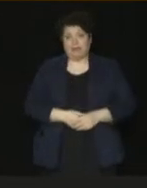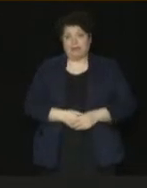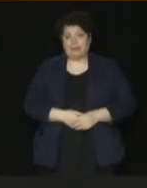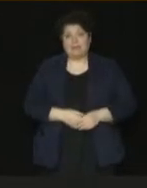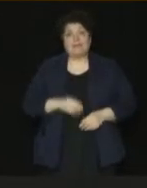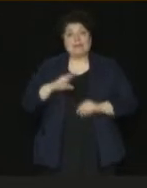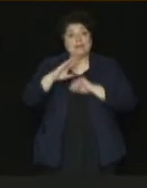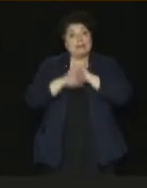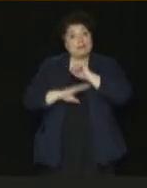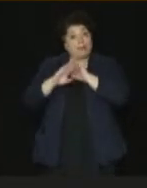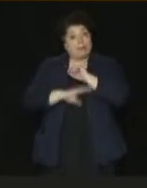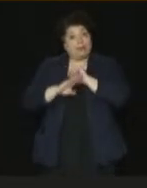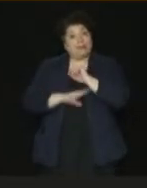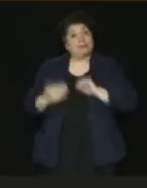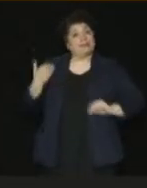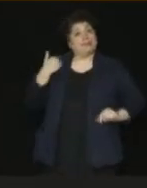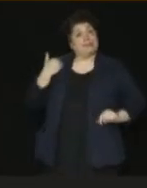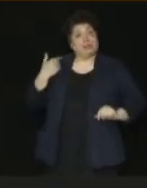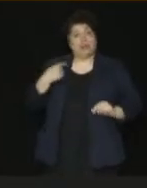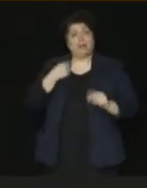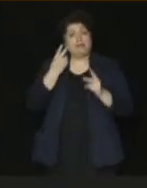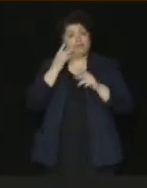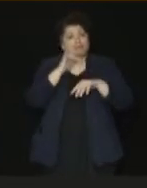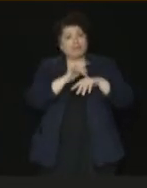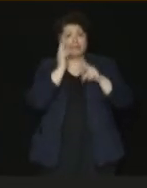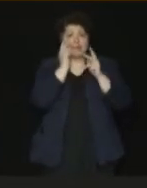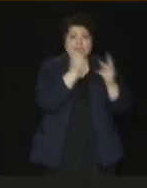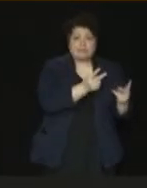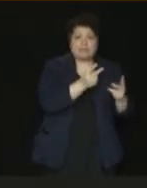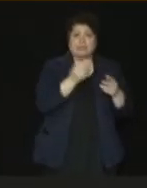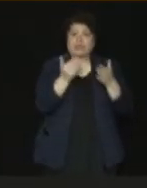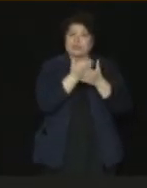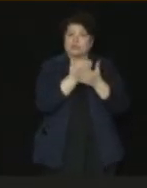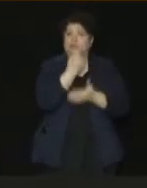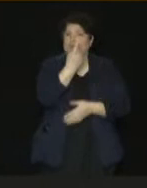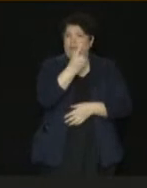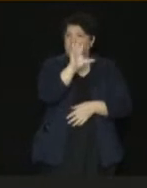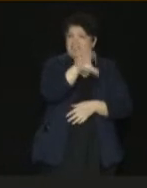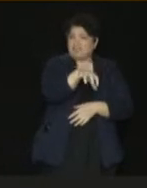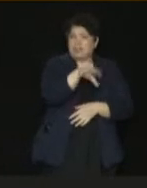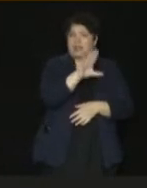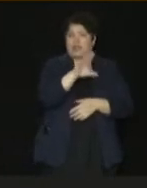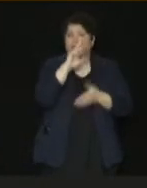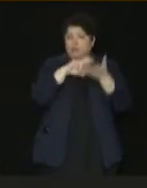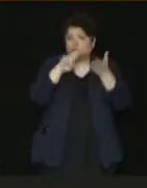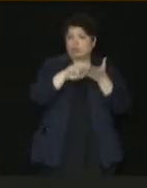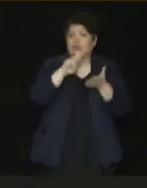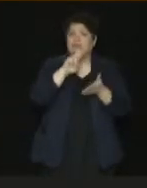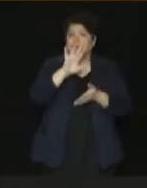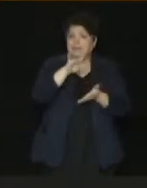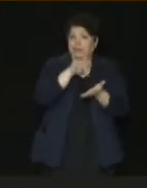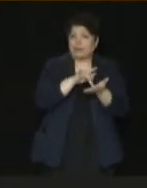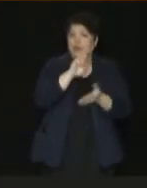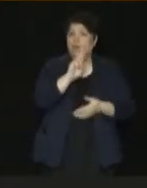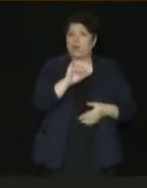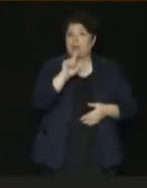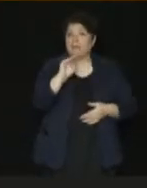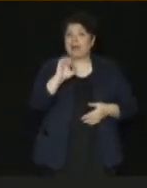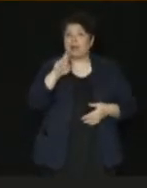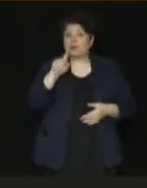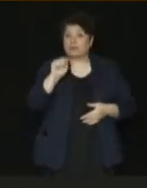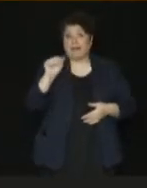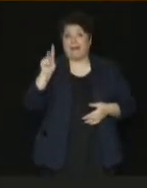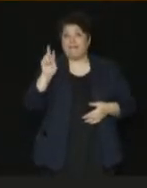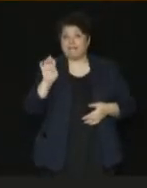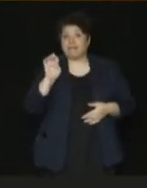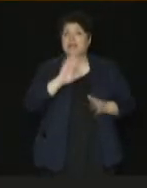In September, I visited the site of the new facilities of the Therapeutics Research Centre on Royalmount Avenue in